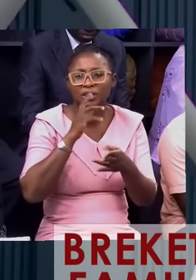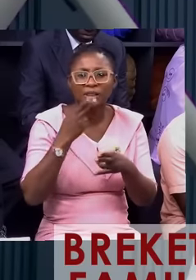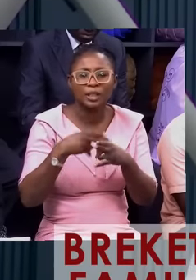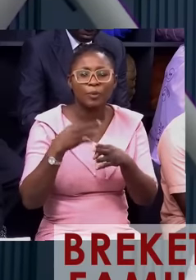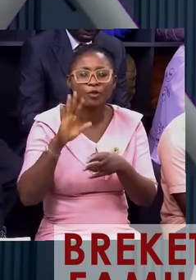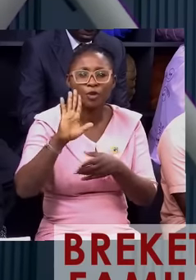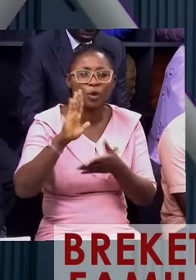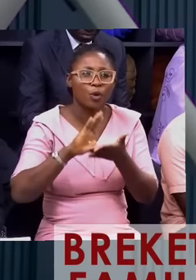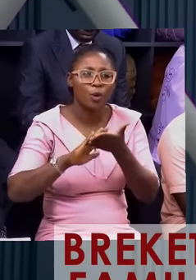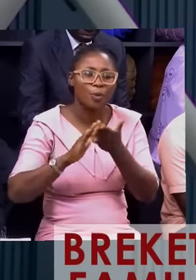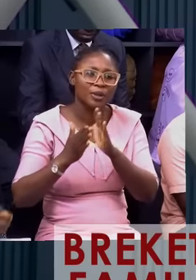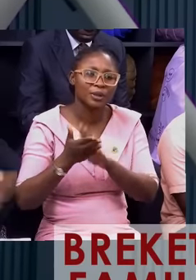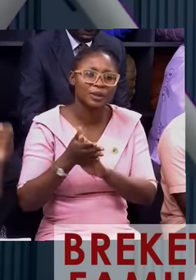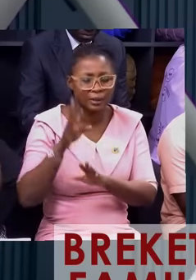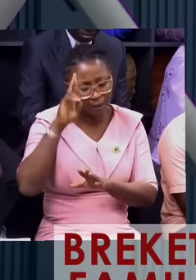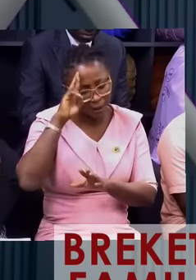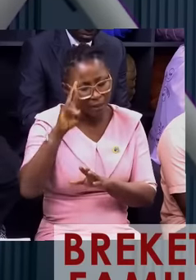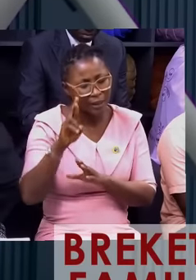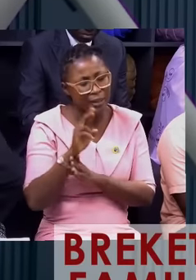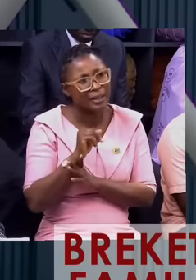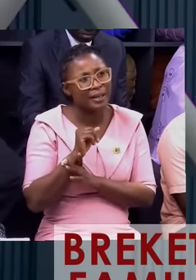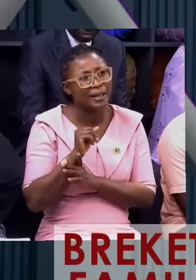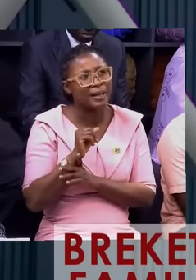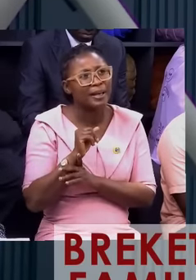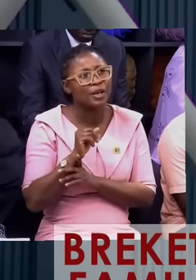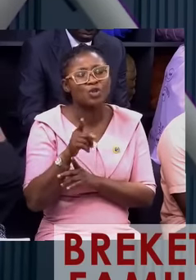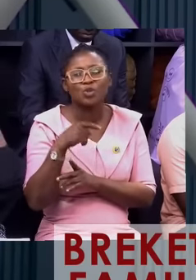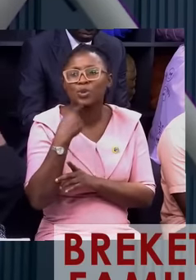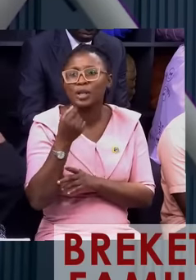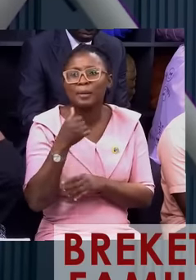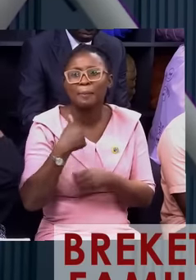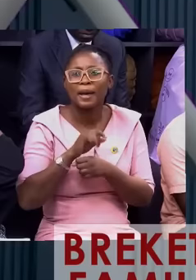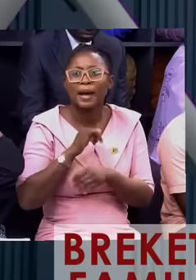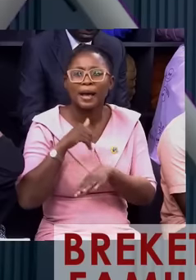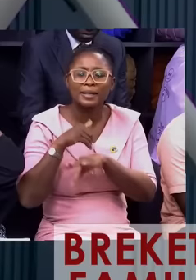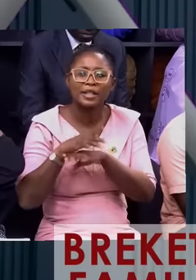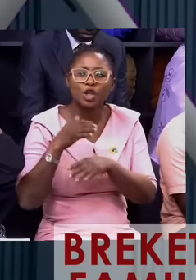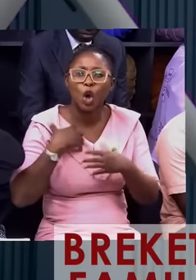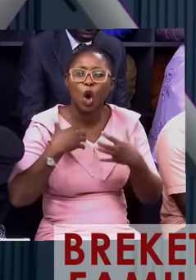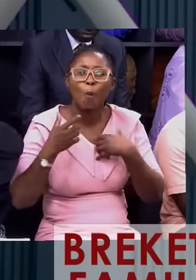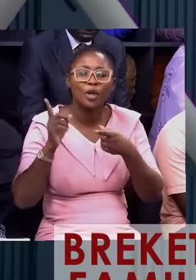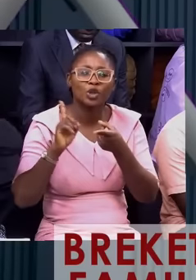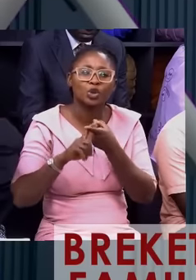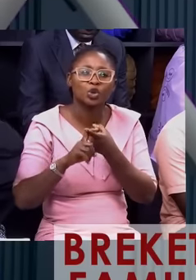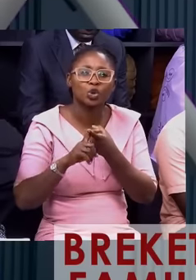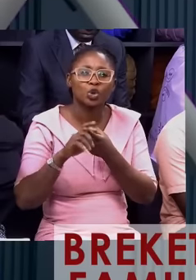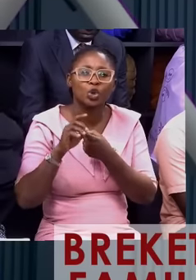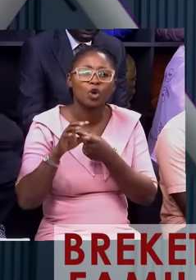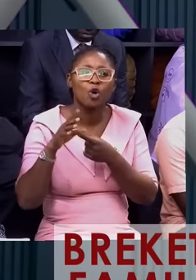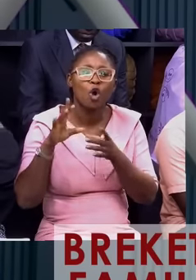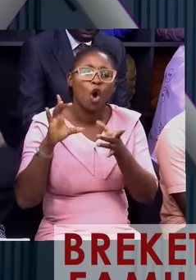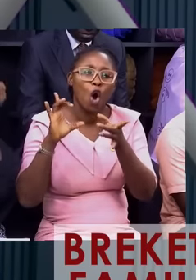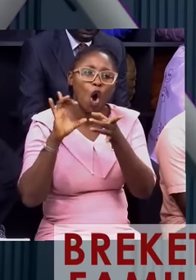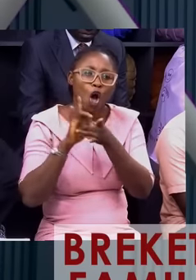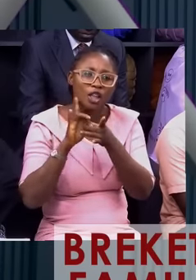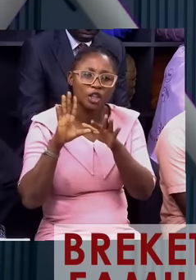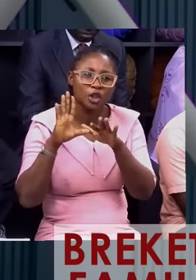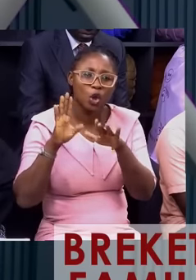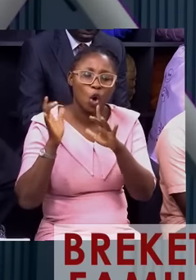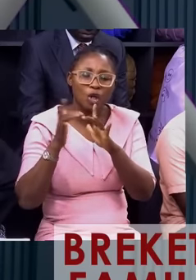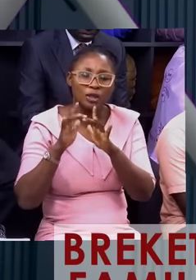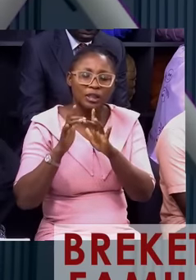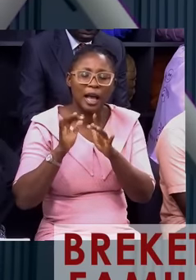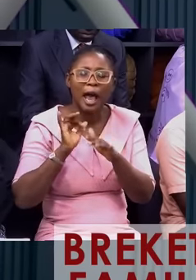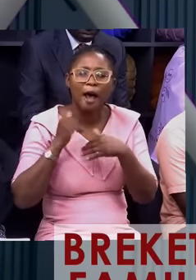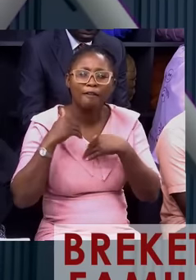community sir you said I send the complaint to con I don't send